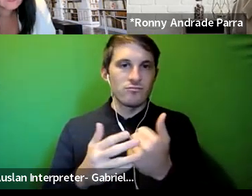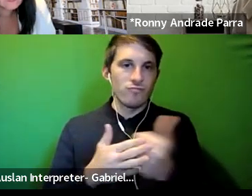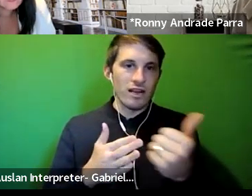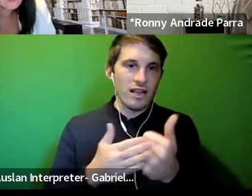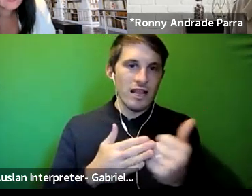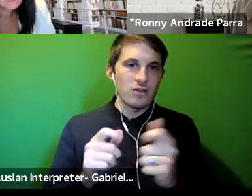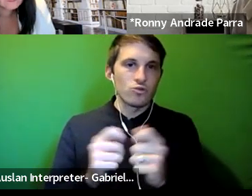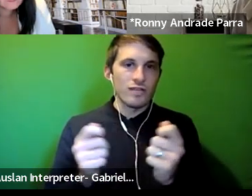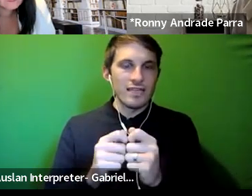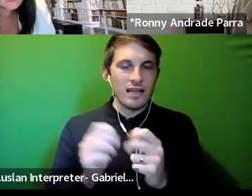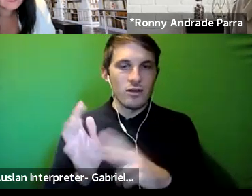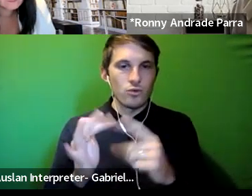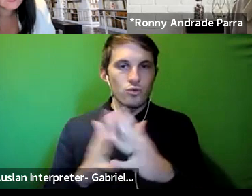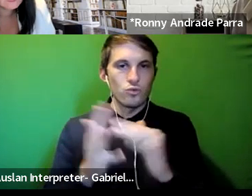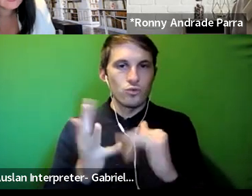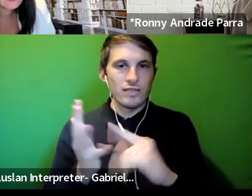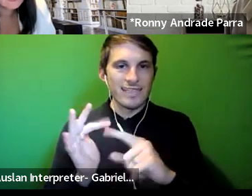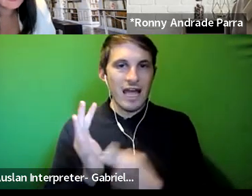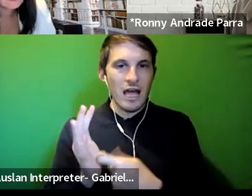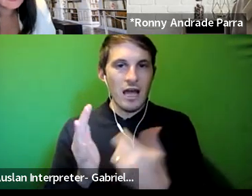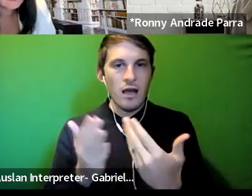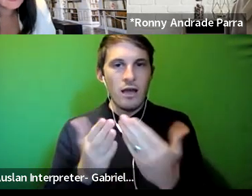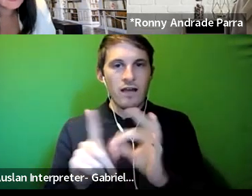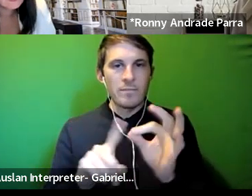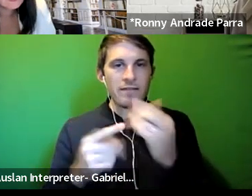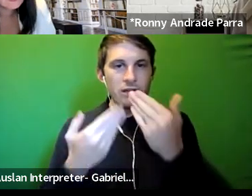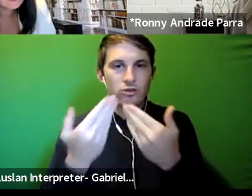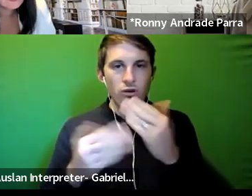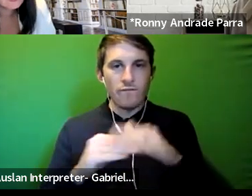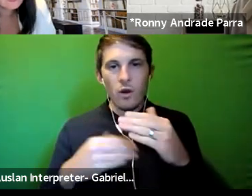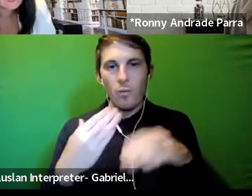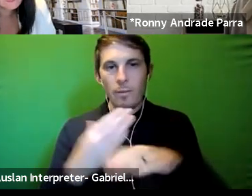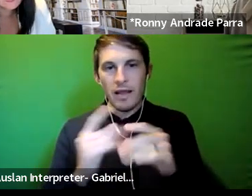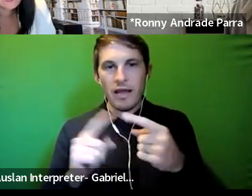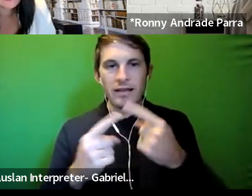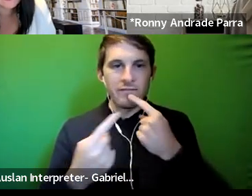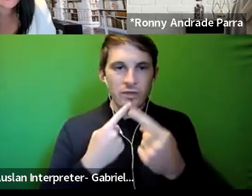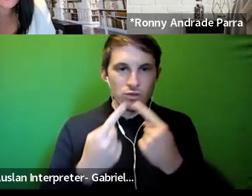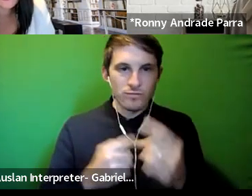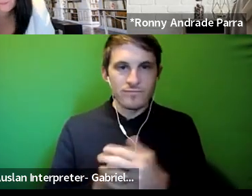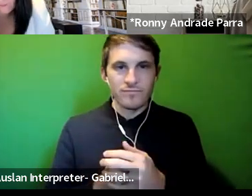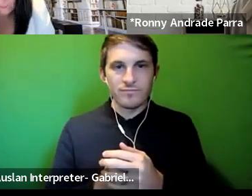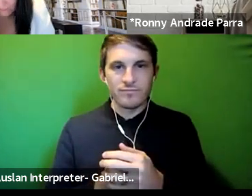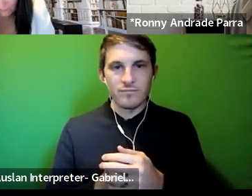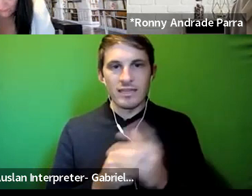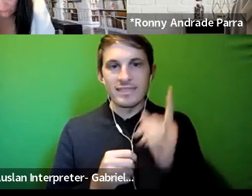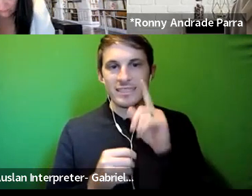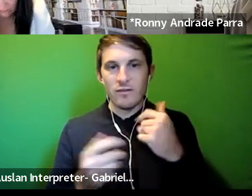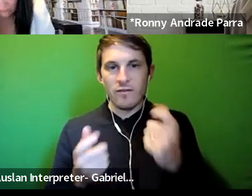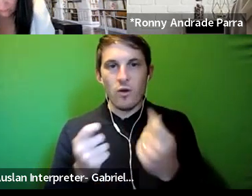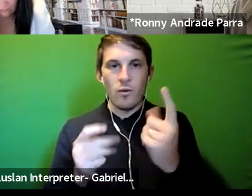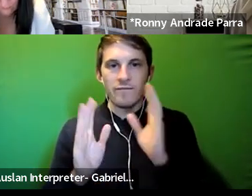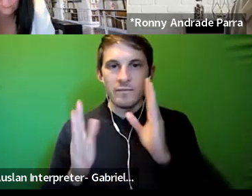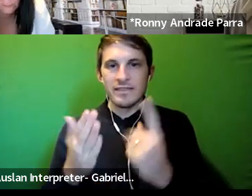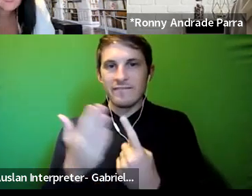newsletter that keeps everybody up to date with our webinars, our new content, et cetera. Yesterday we held a fabulous event, which I